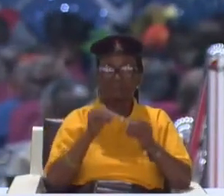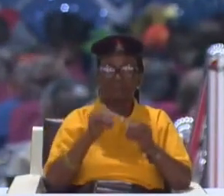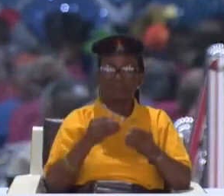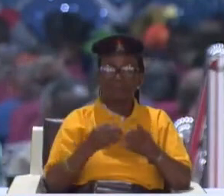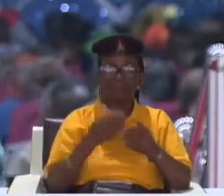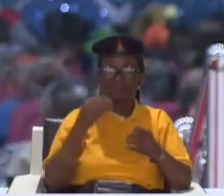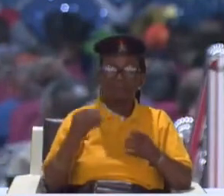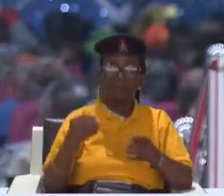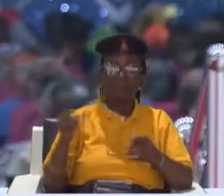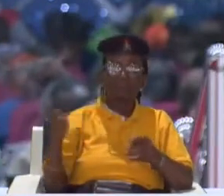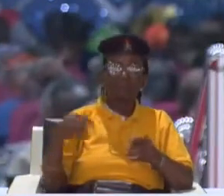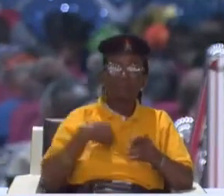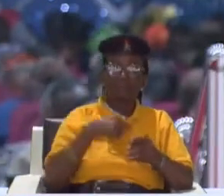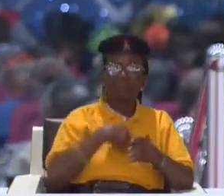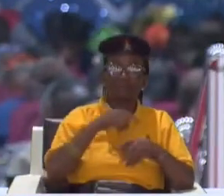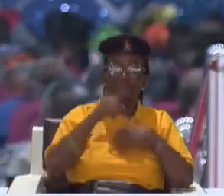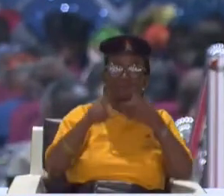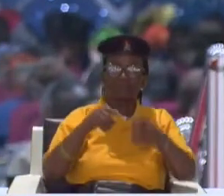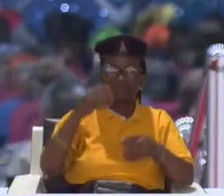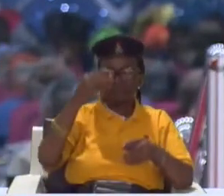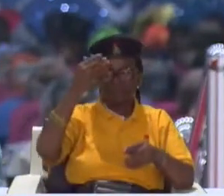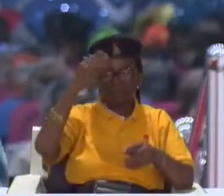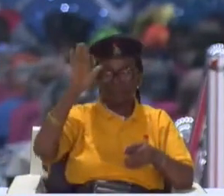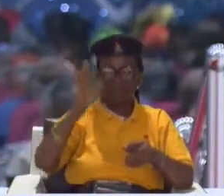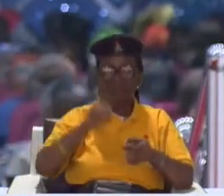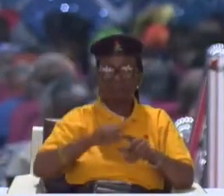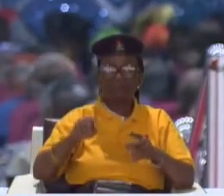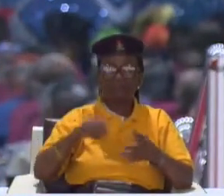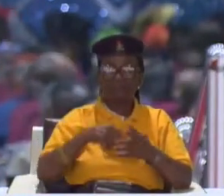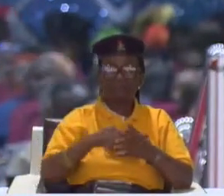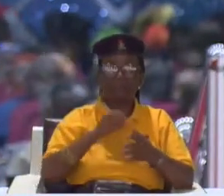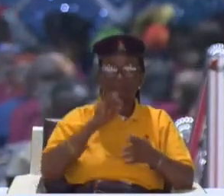is the way he wants it tonight.